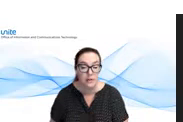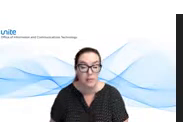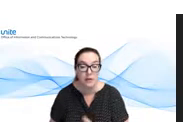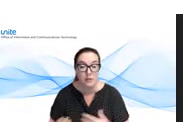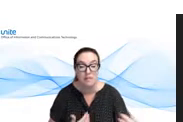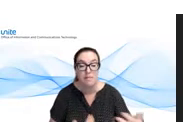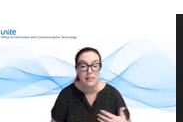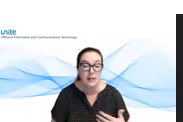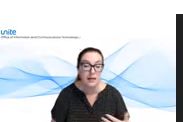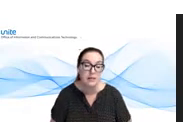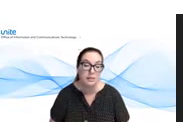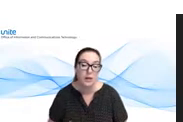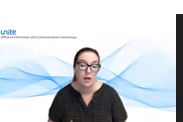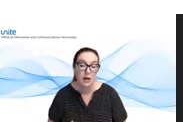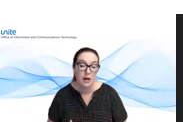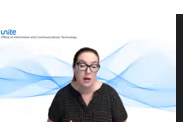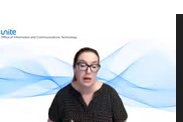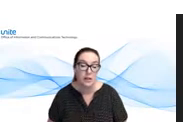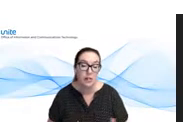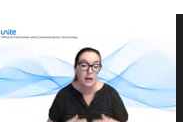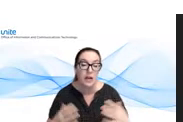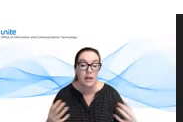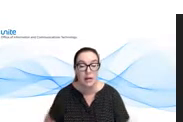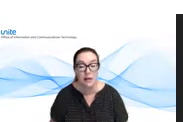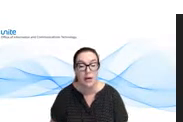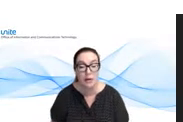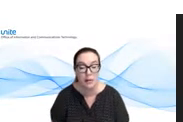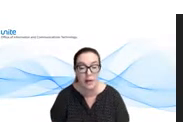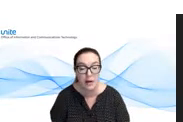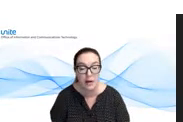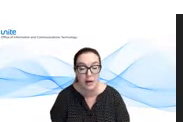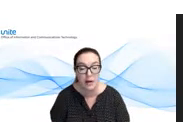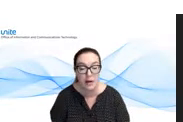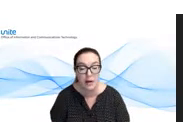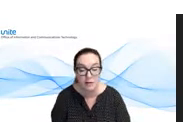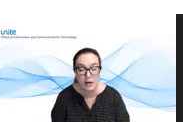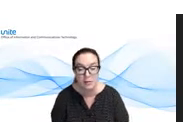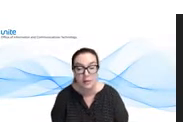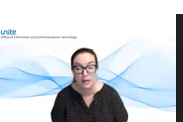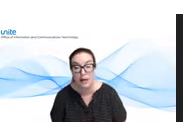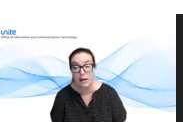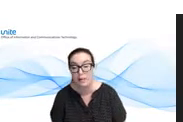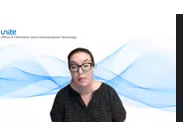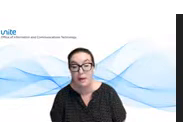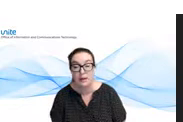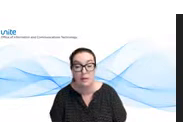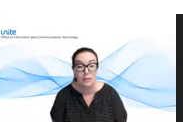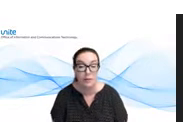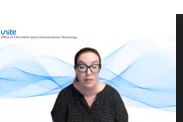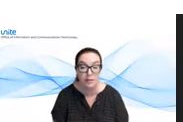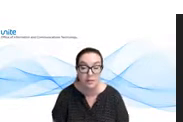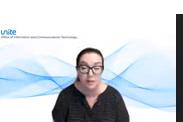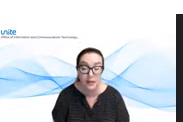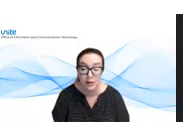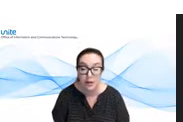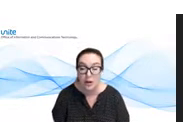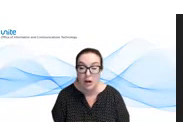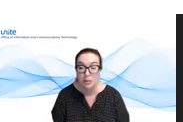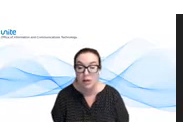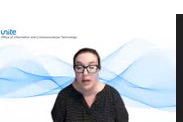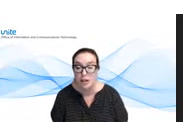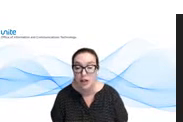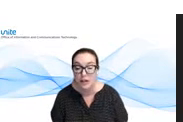that's even worse because we've misled someone into thinking that they're going to be in an inclusive work environment that maybe doesn't support them